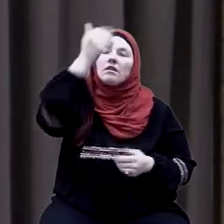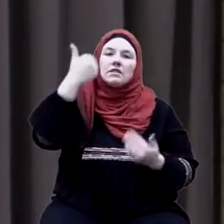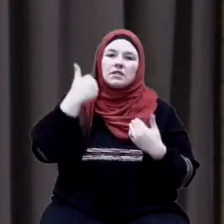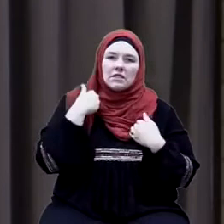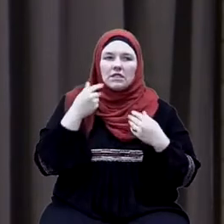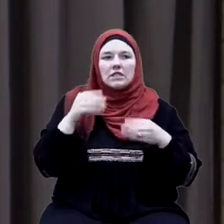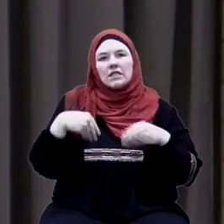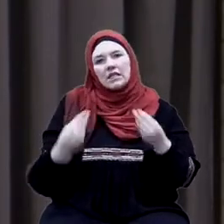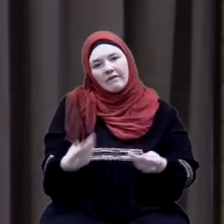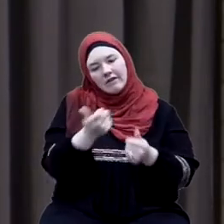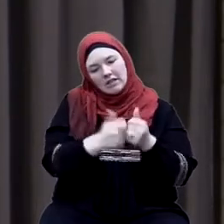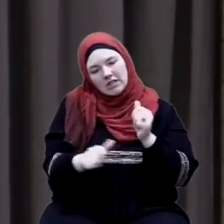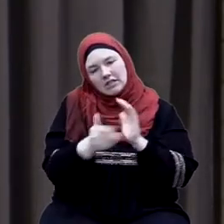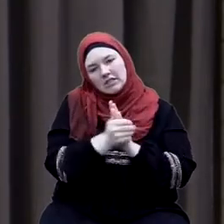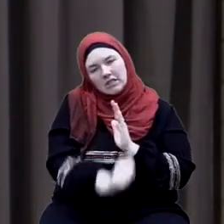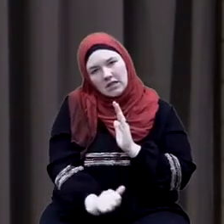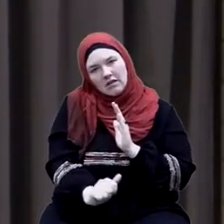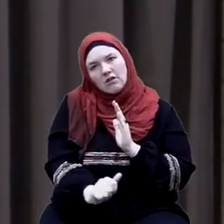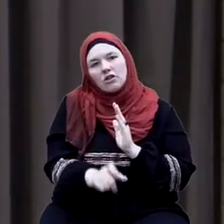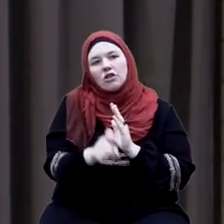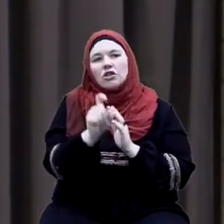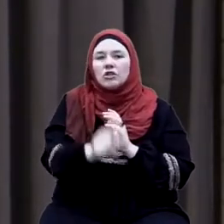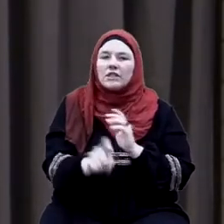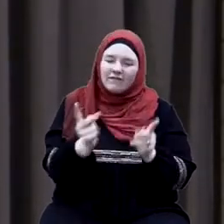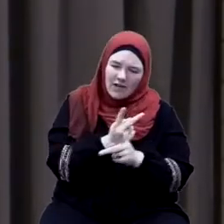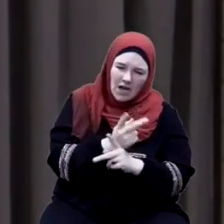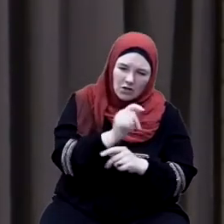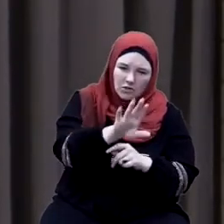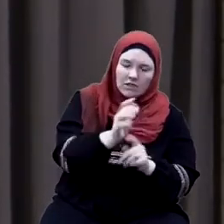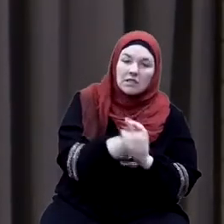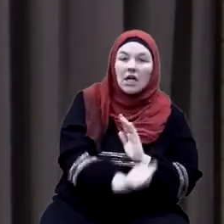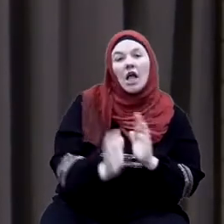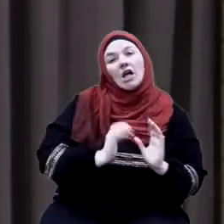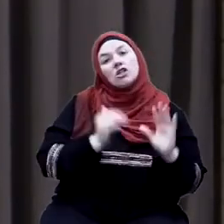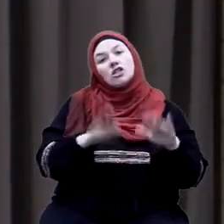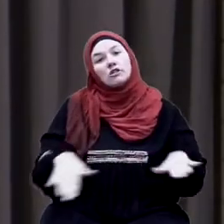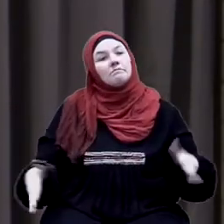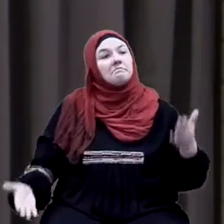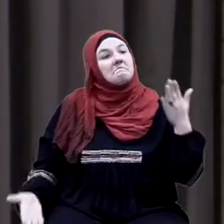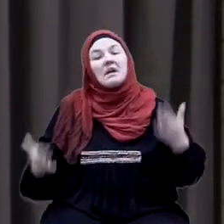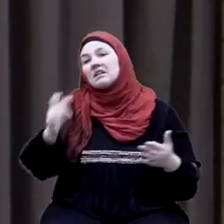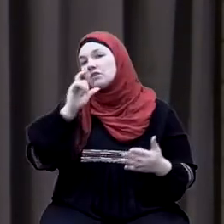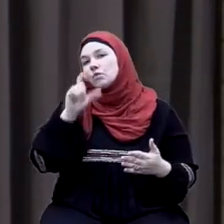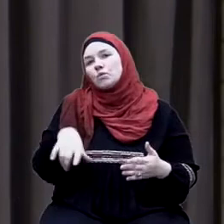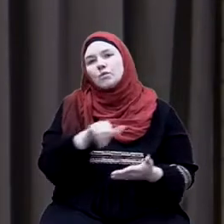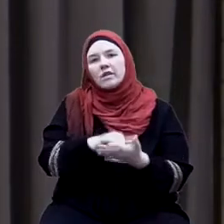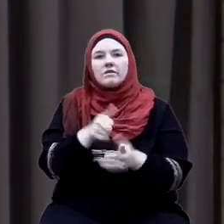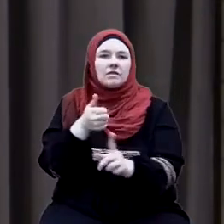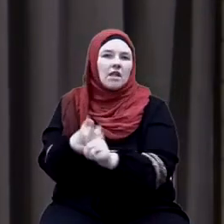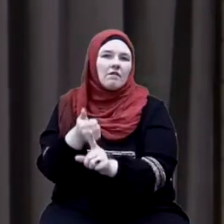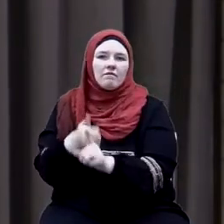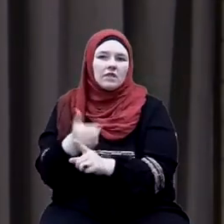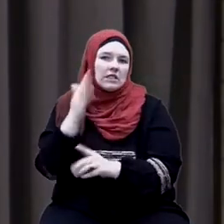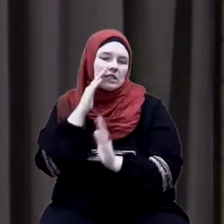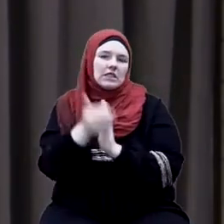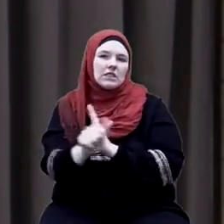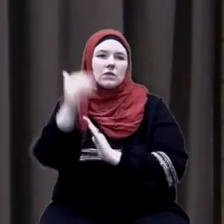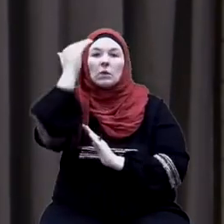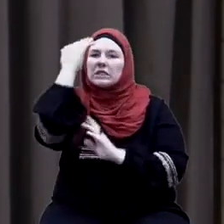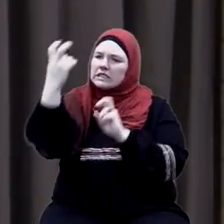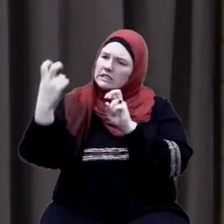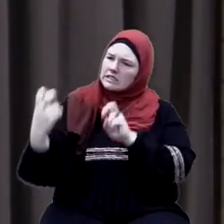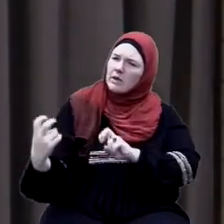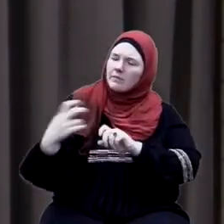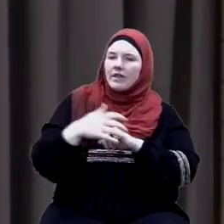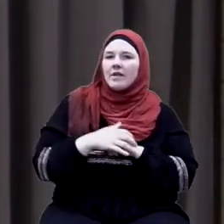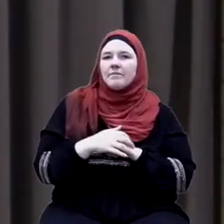a set of skills. You need to define those skills. Our children may not be able to do that on their own. Sit down with